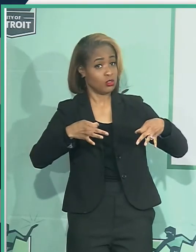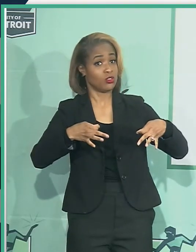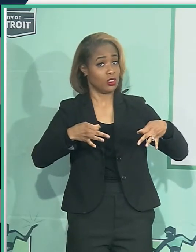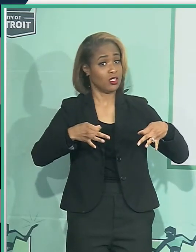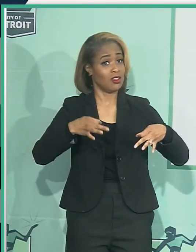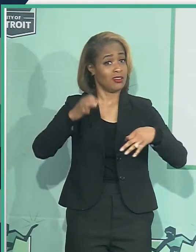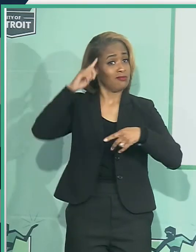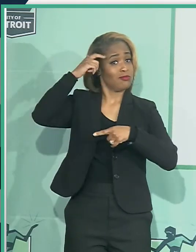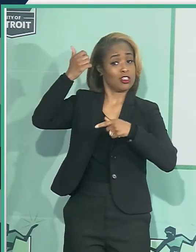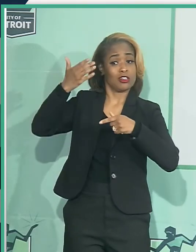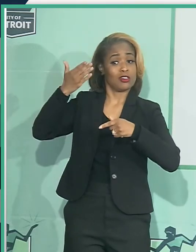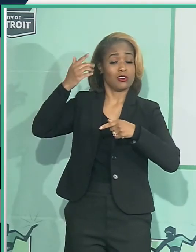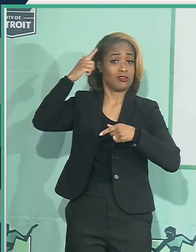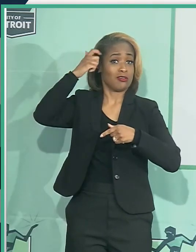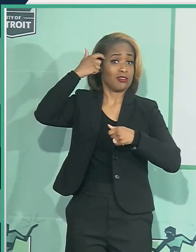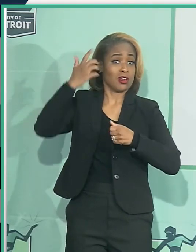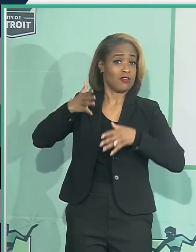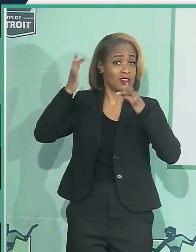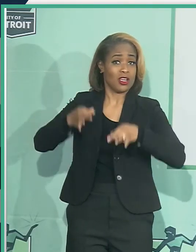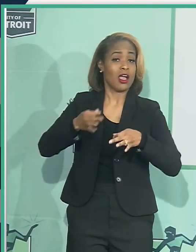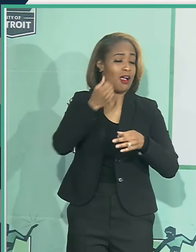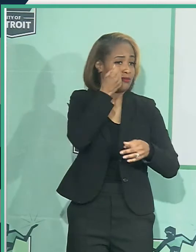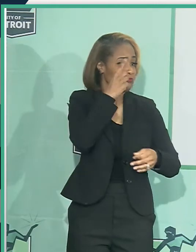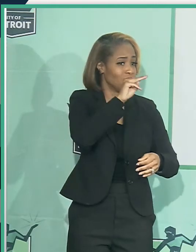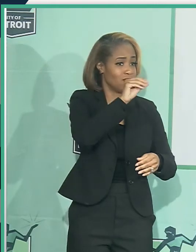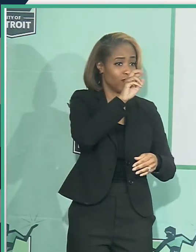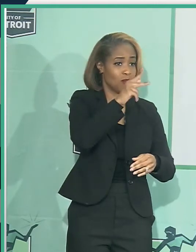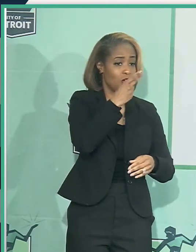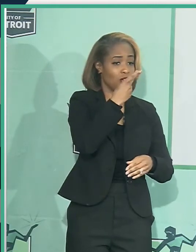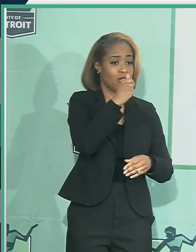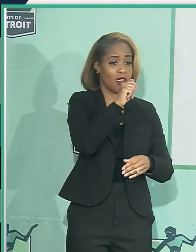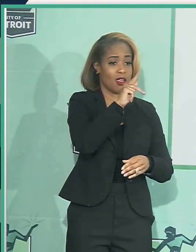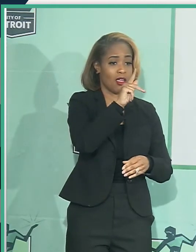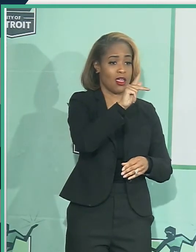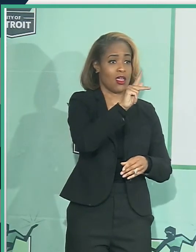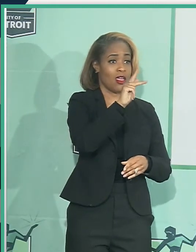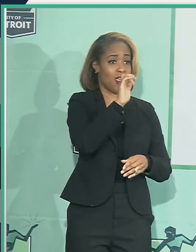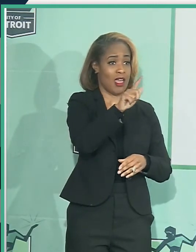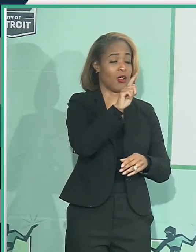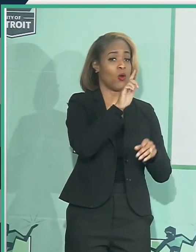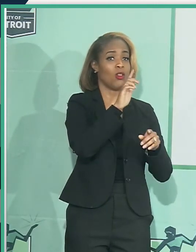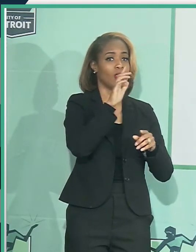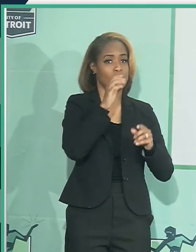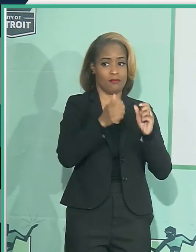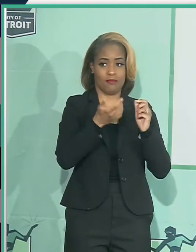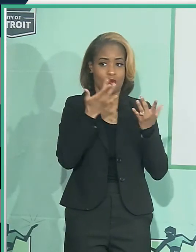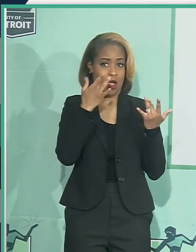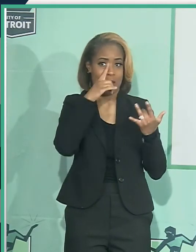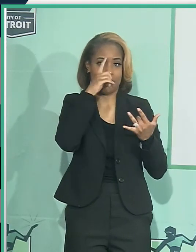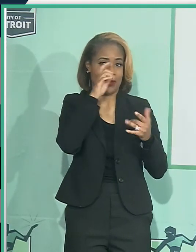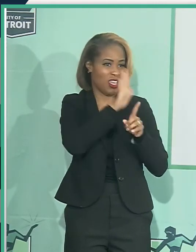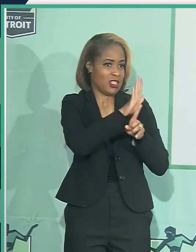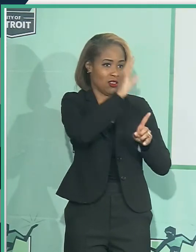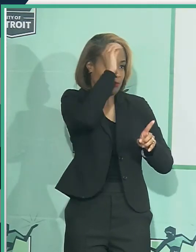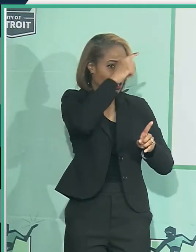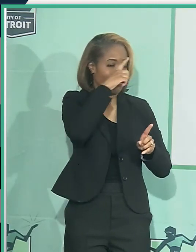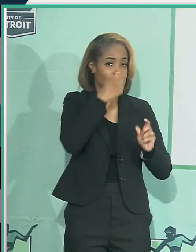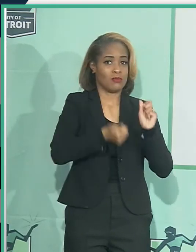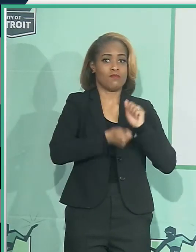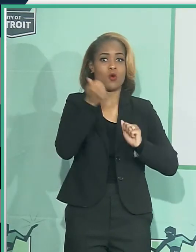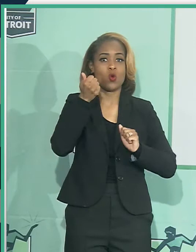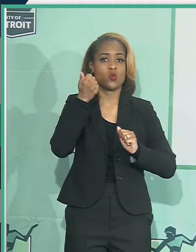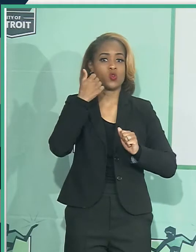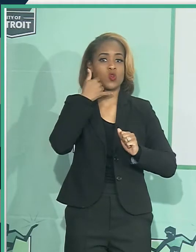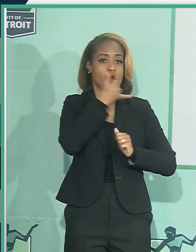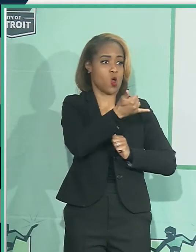that she made. I certainly understand Mark Hackel's perspective and that the brunt of the calls fell on him as they did in the other counties.